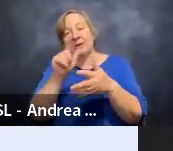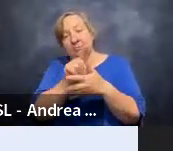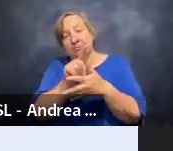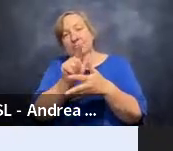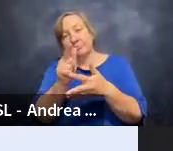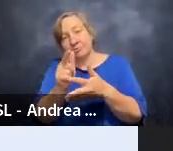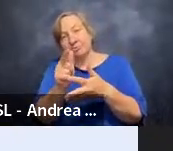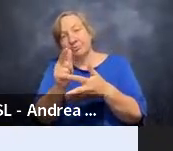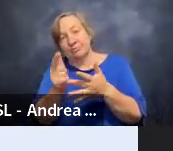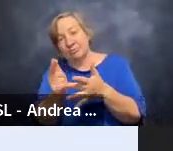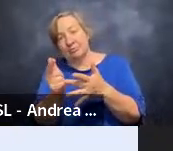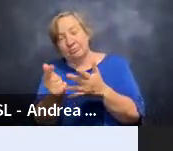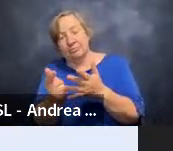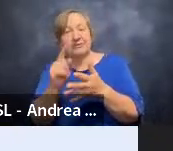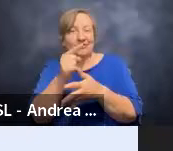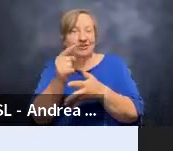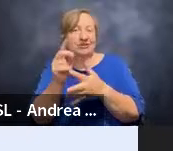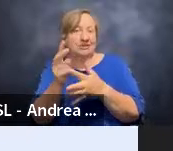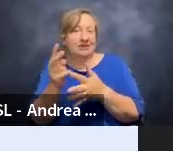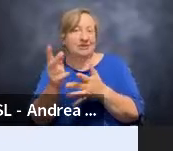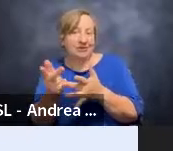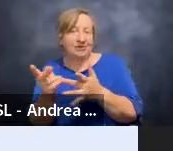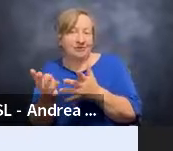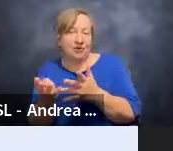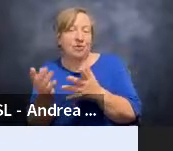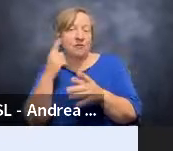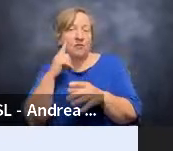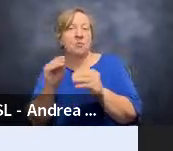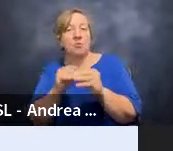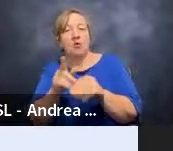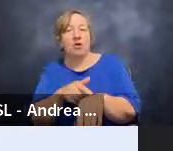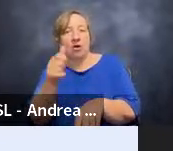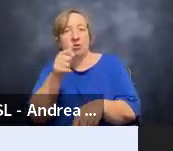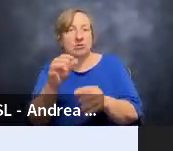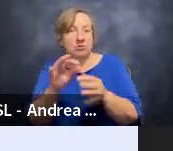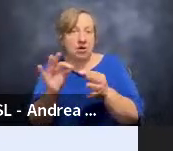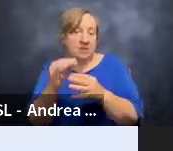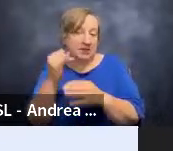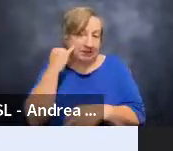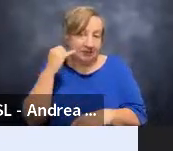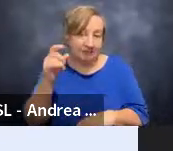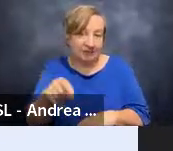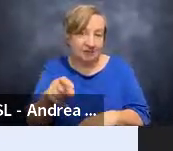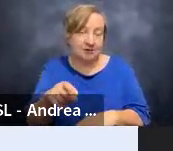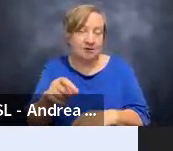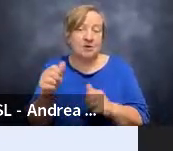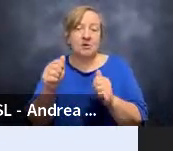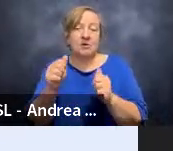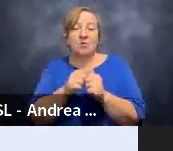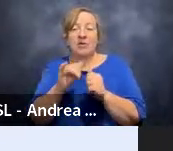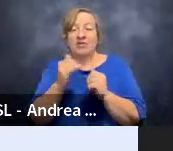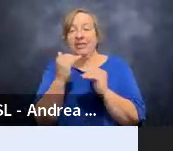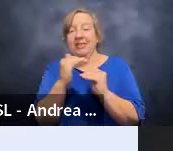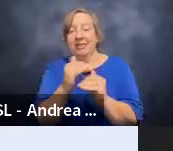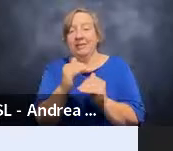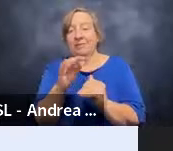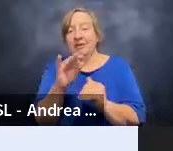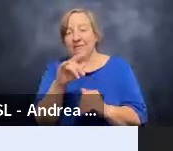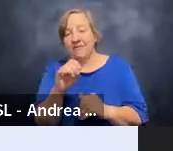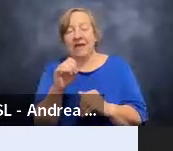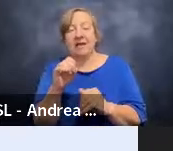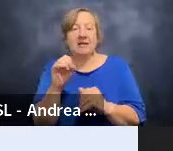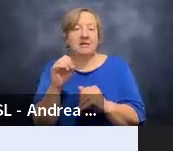read sequentially to provide for lengthier comments if needed with those limited file images